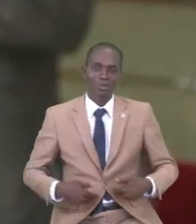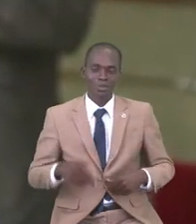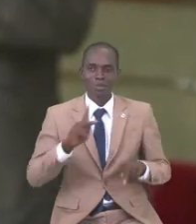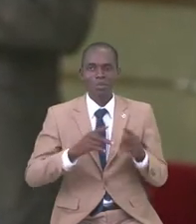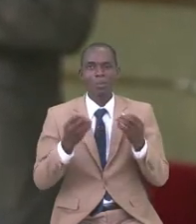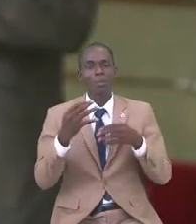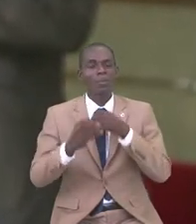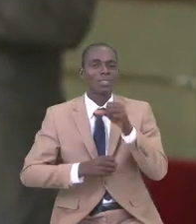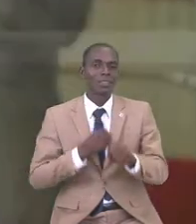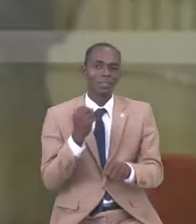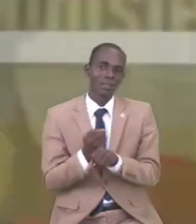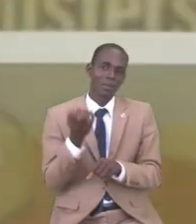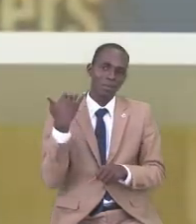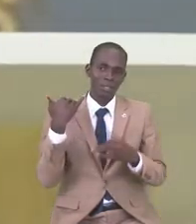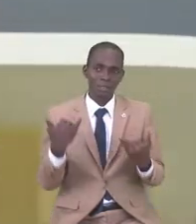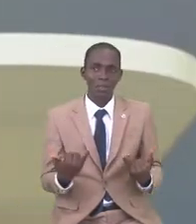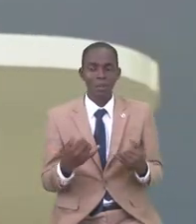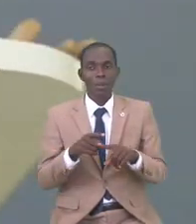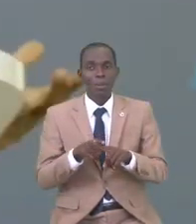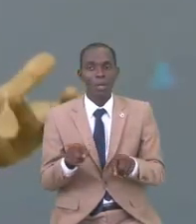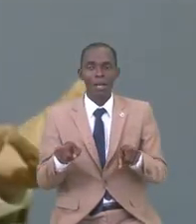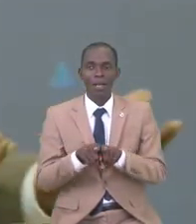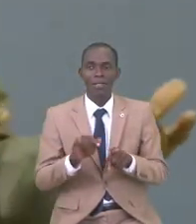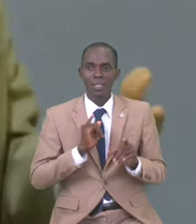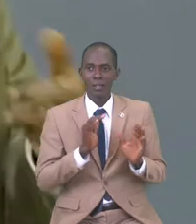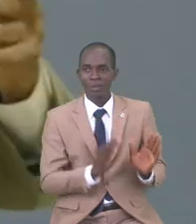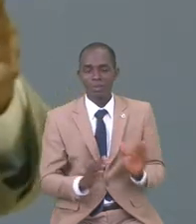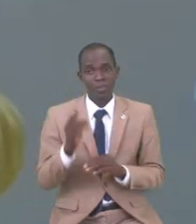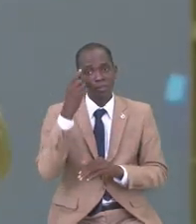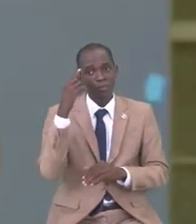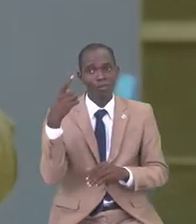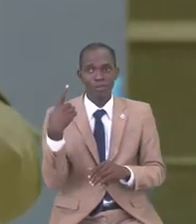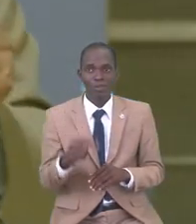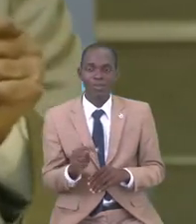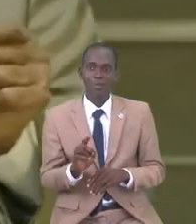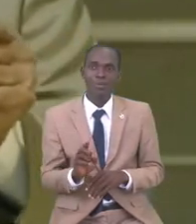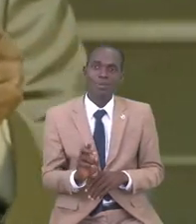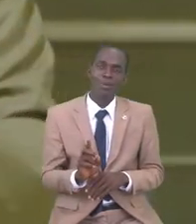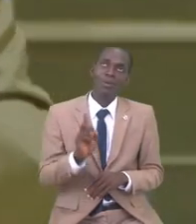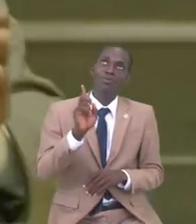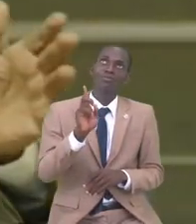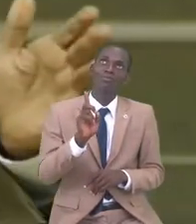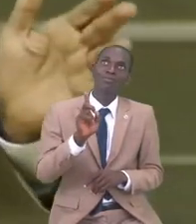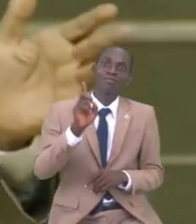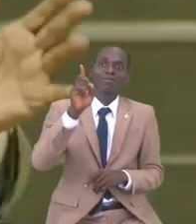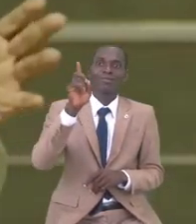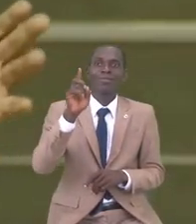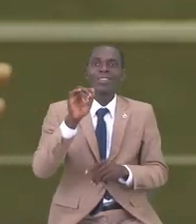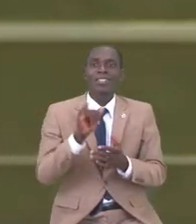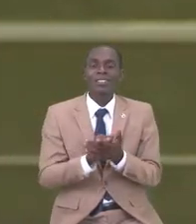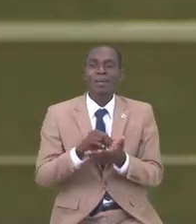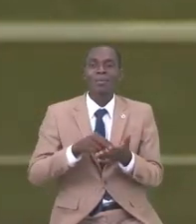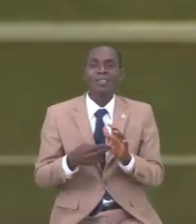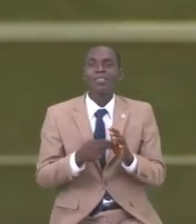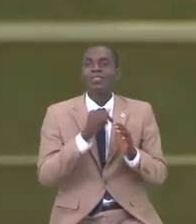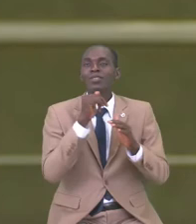now, but as I prepared for the up, that is